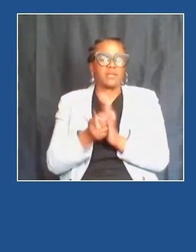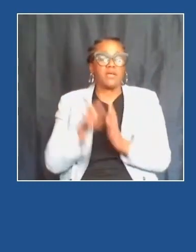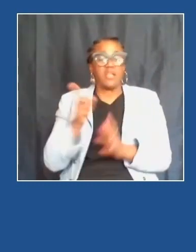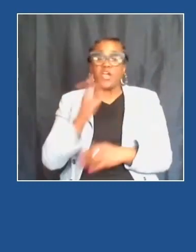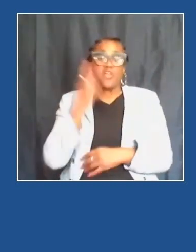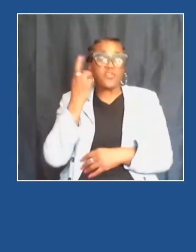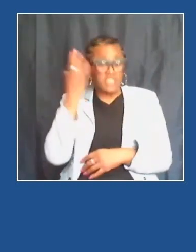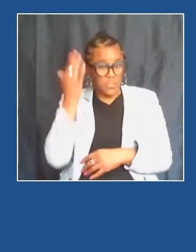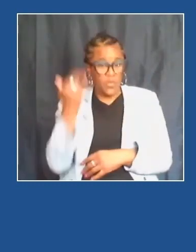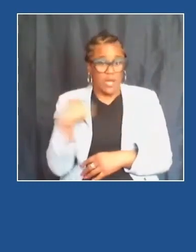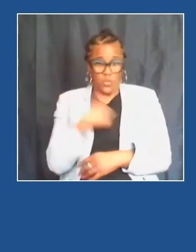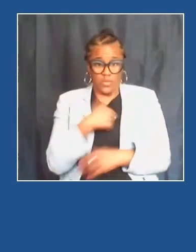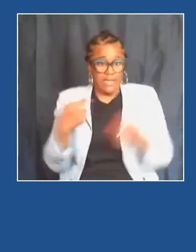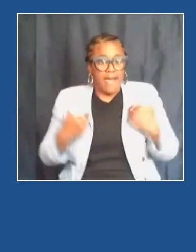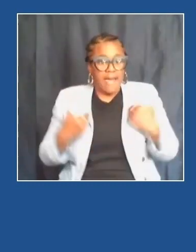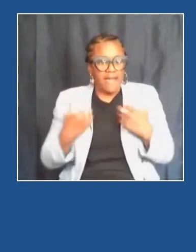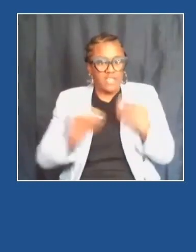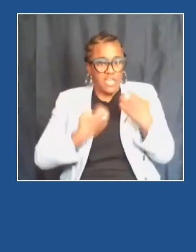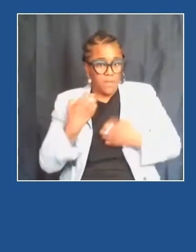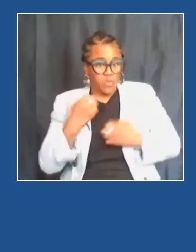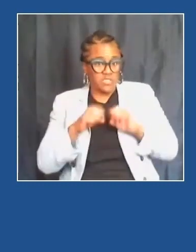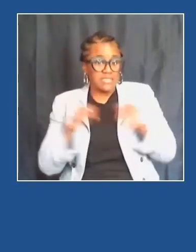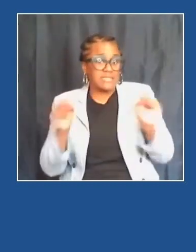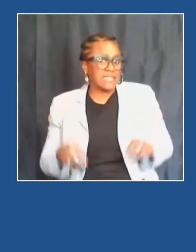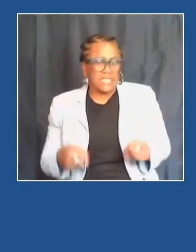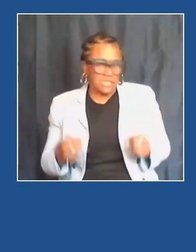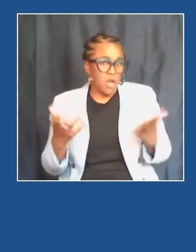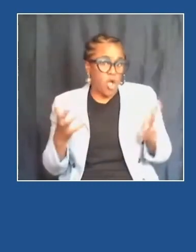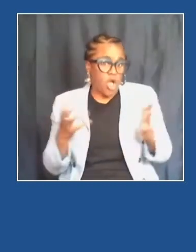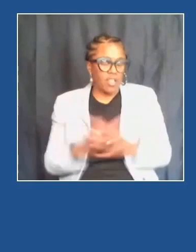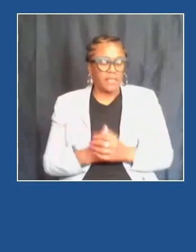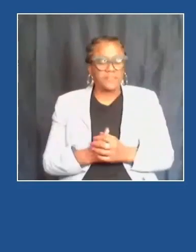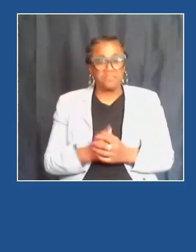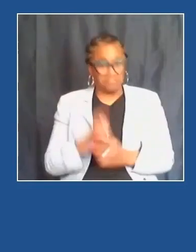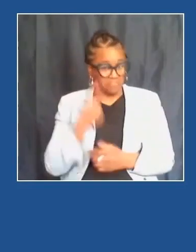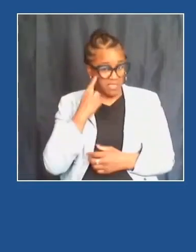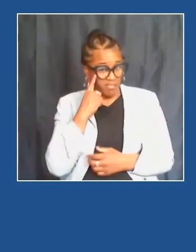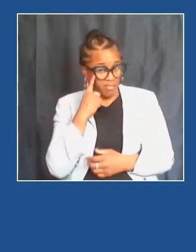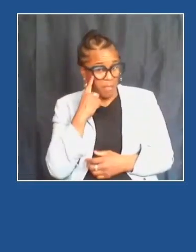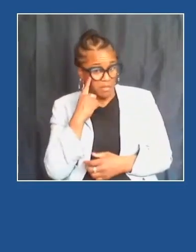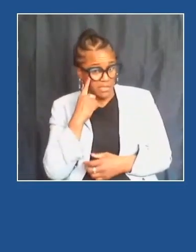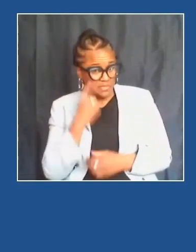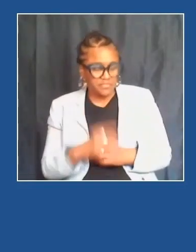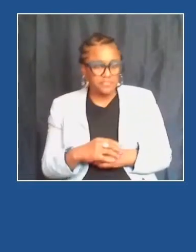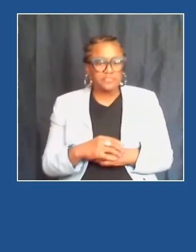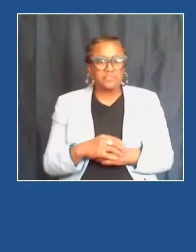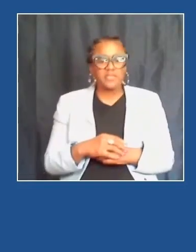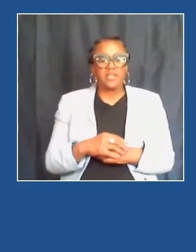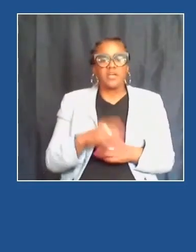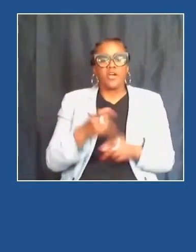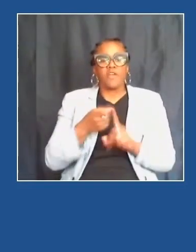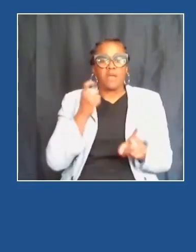we have an emotion system at all. Think about it. From an evolutionary perspective,